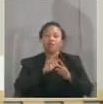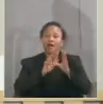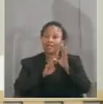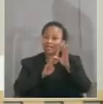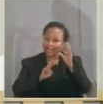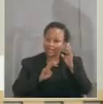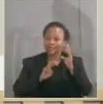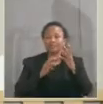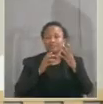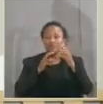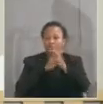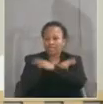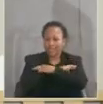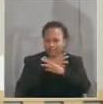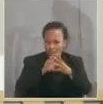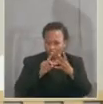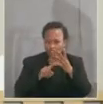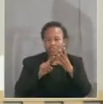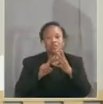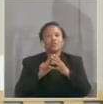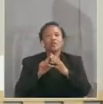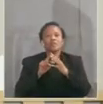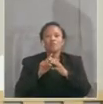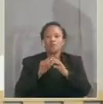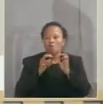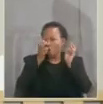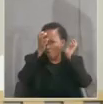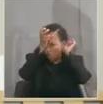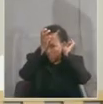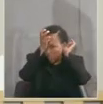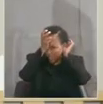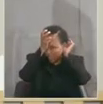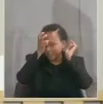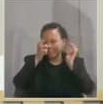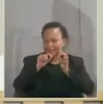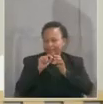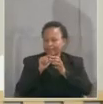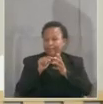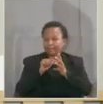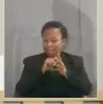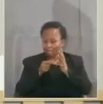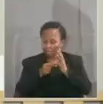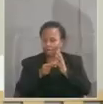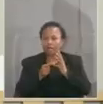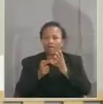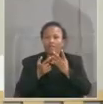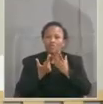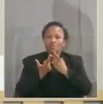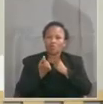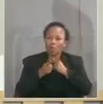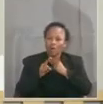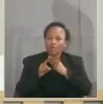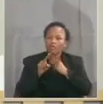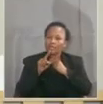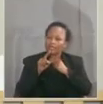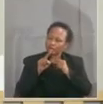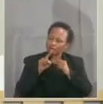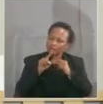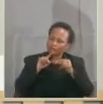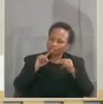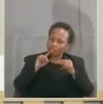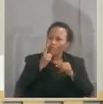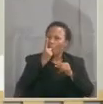well as Justice and Correctional Services, which by then was still a one